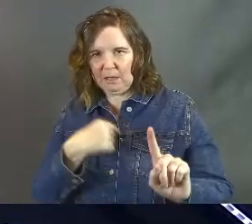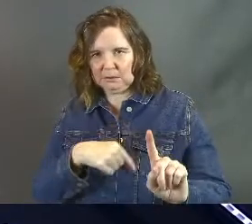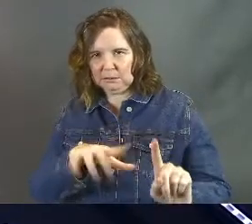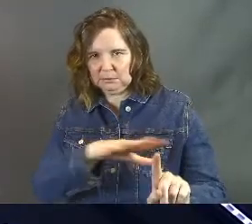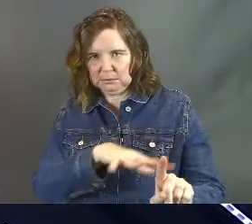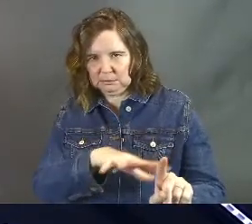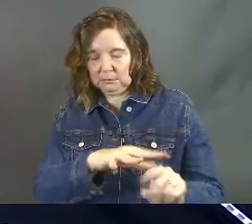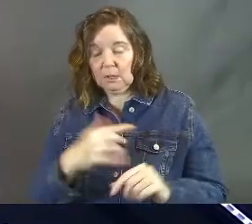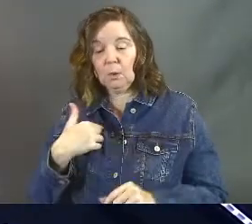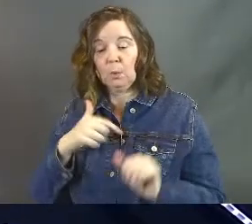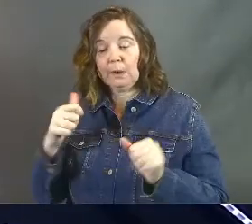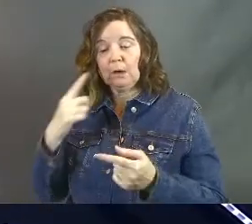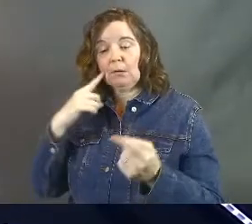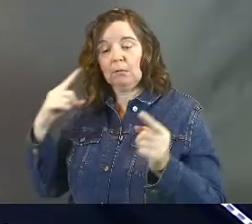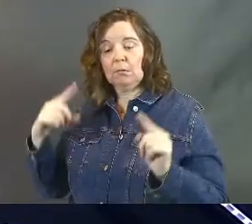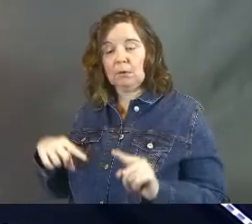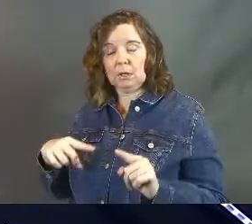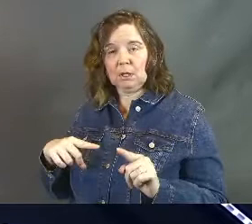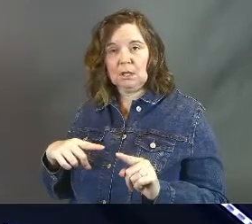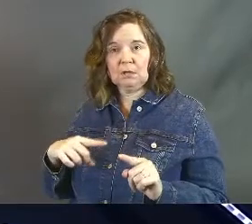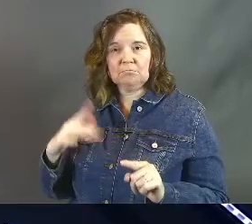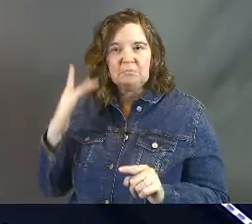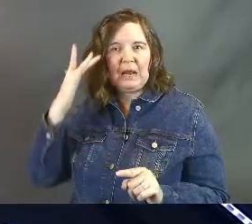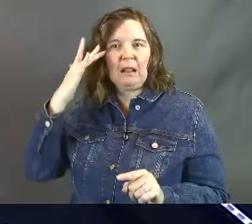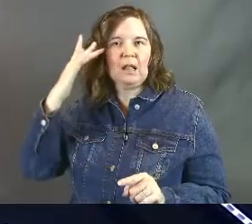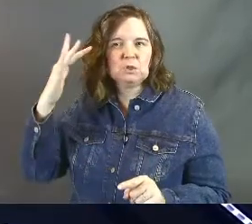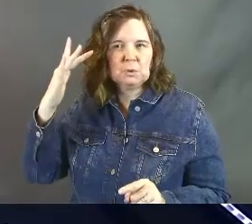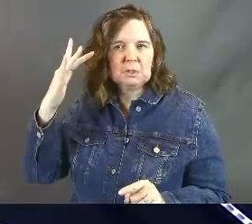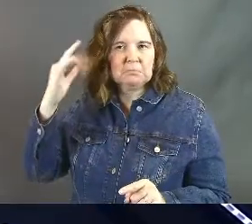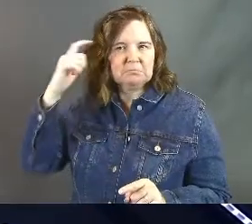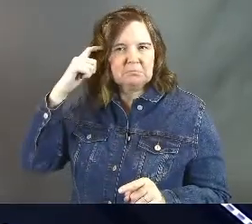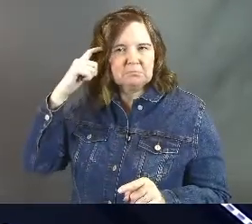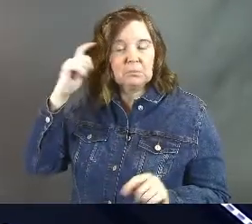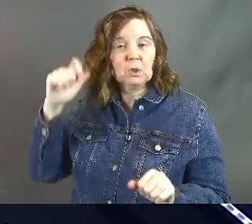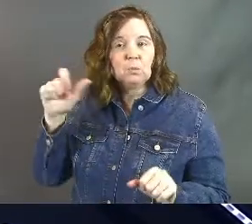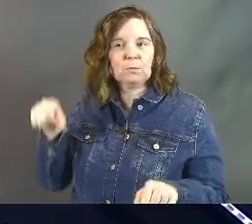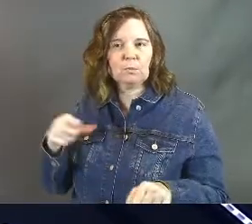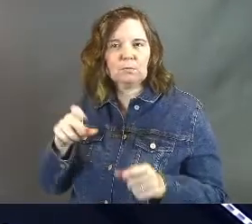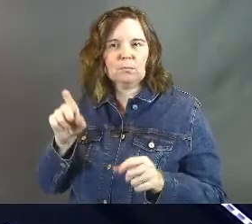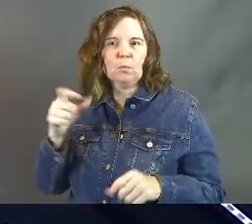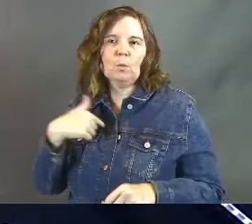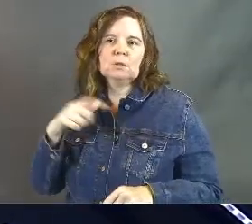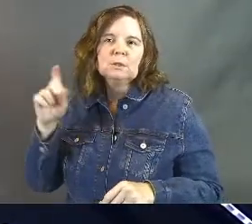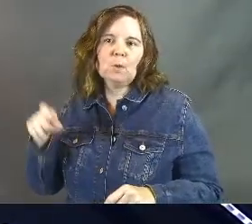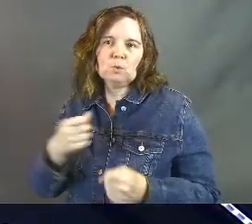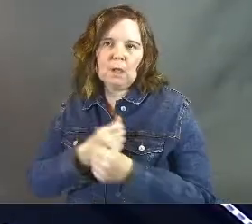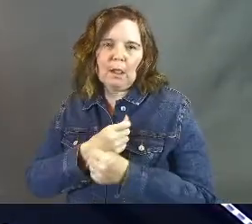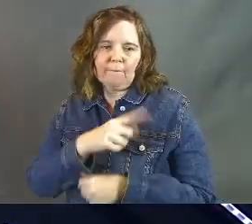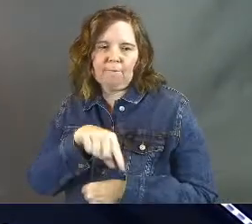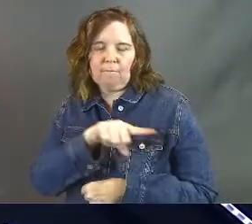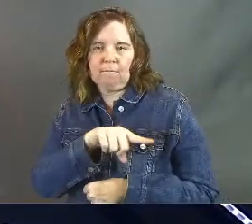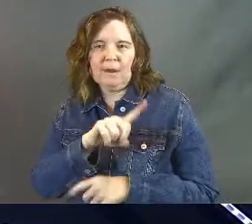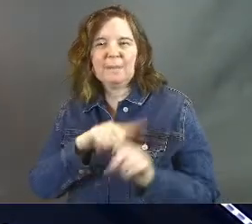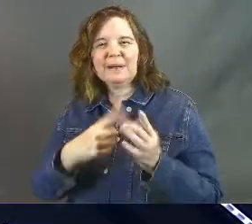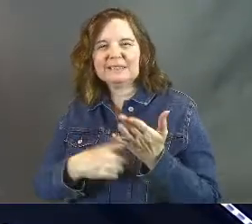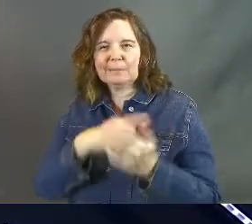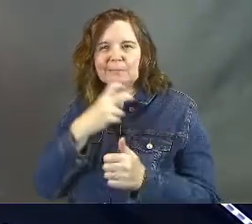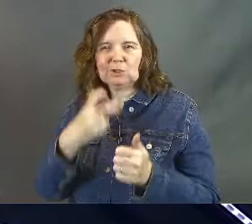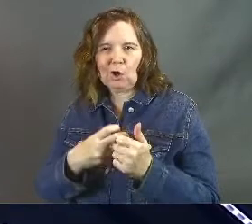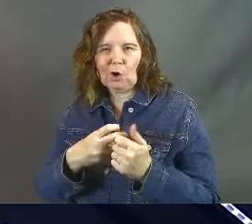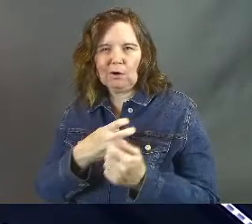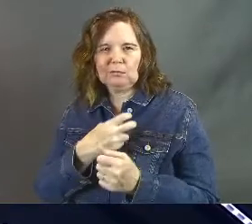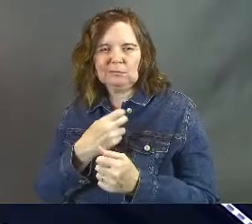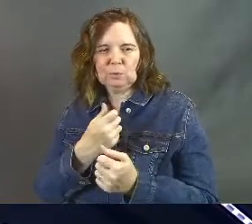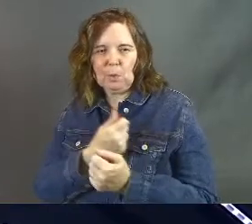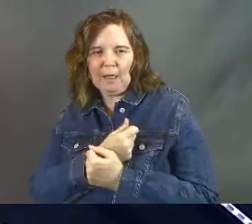we can agree intellectually that we're supposed to love those people. But sometimes it's hard to love those